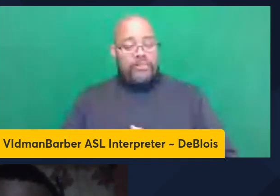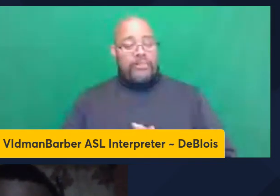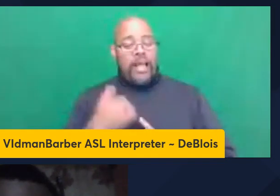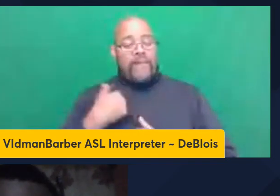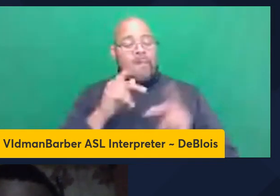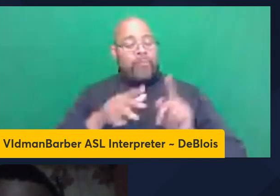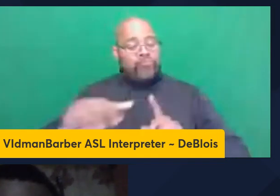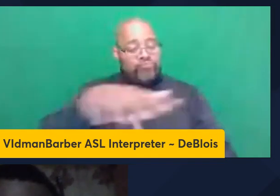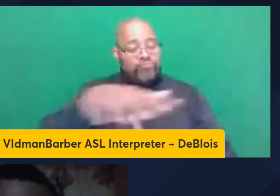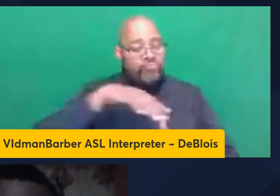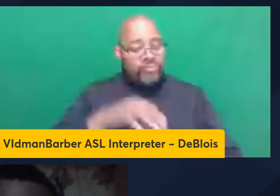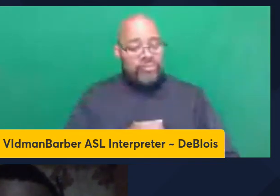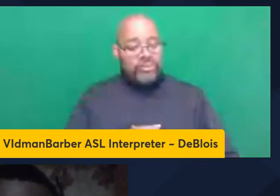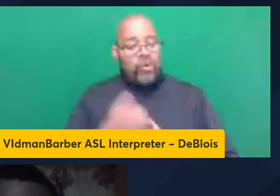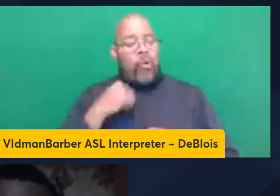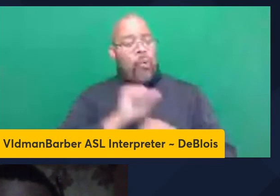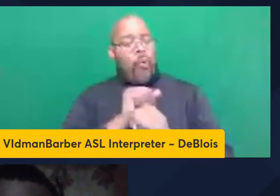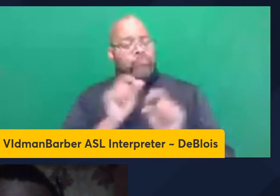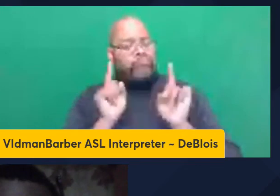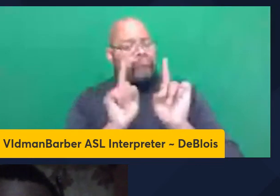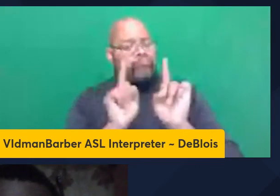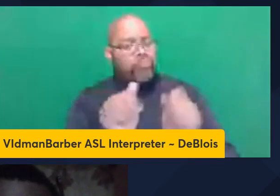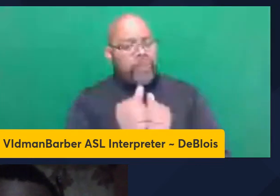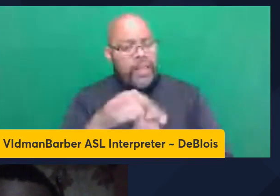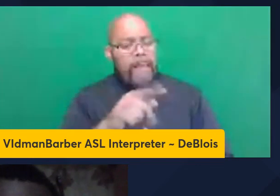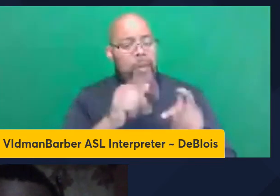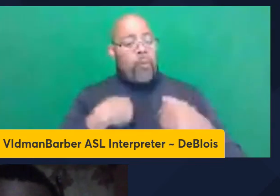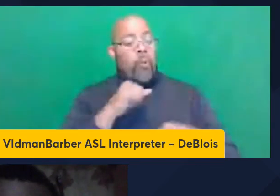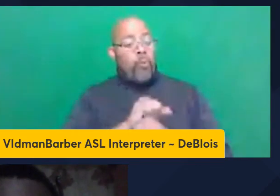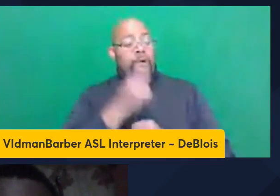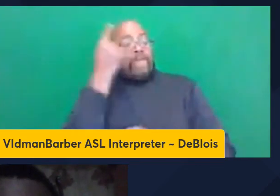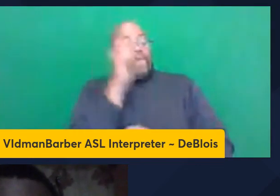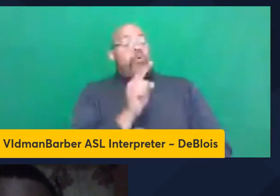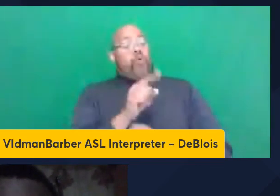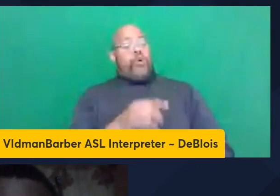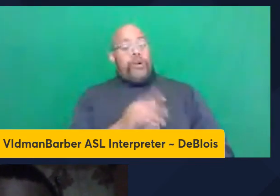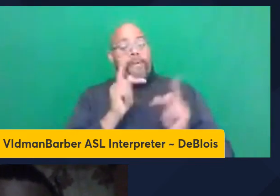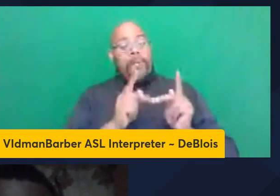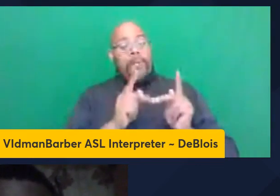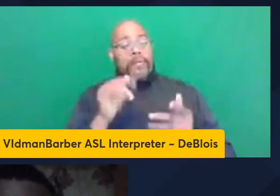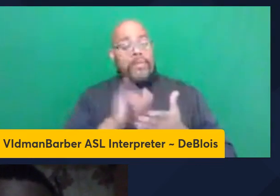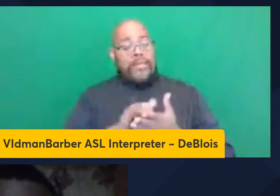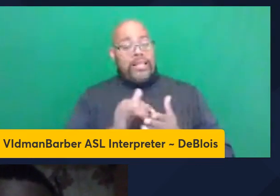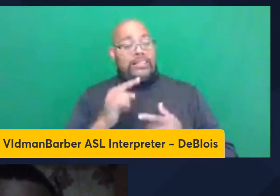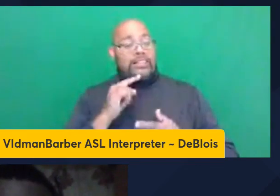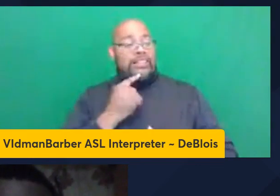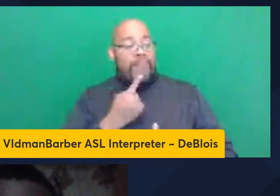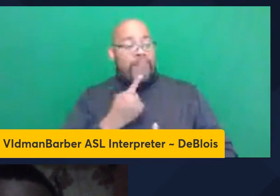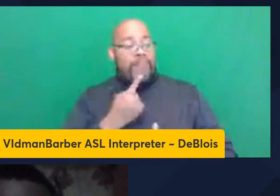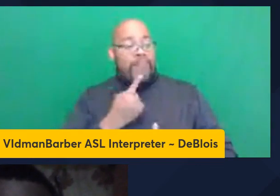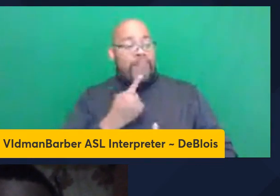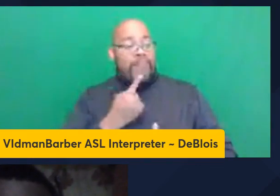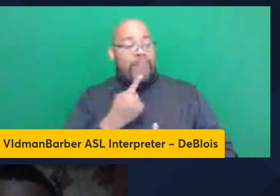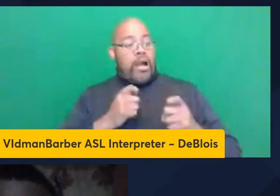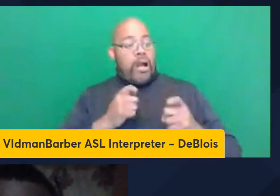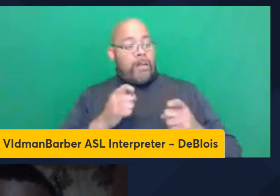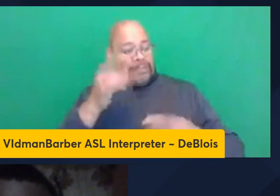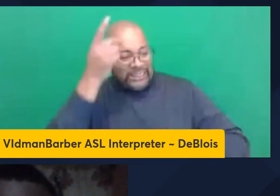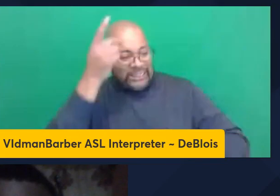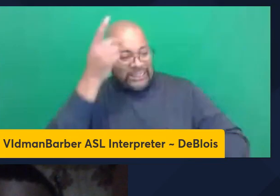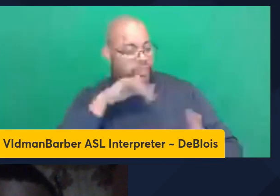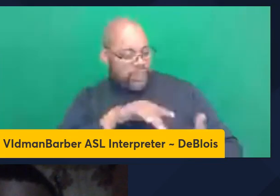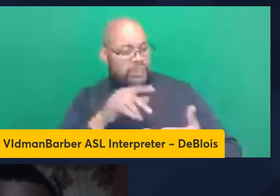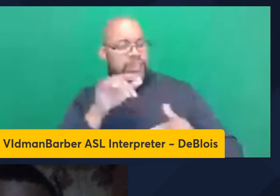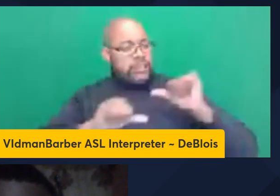work alongside with, people we work on behalf of, people who suffer from the diseases we study. And so science is very relational, and I